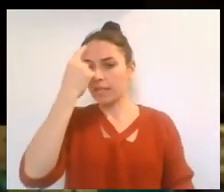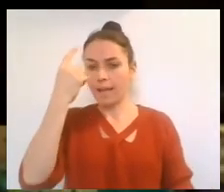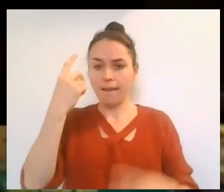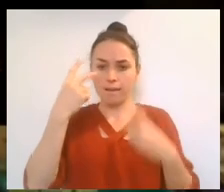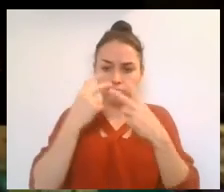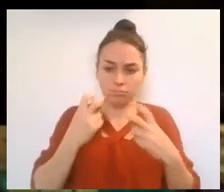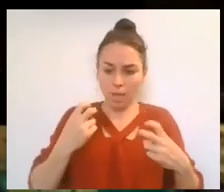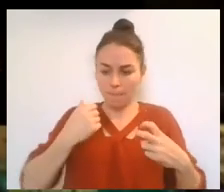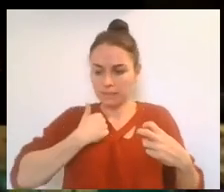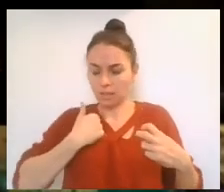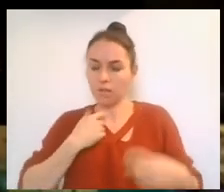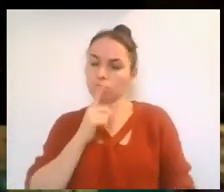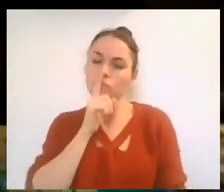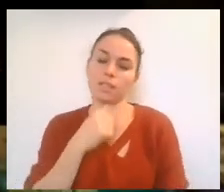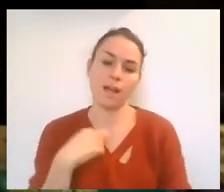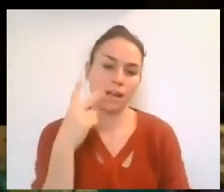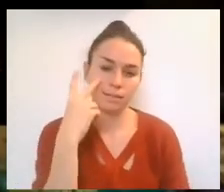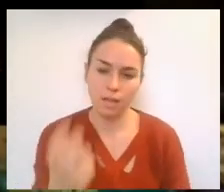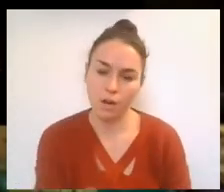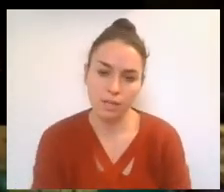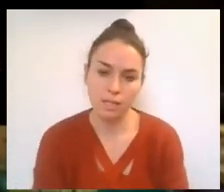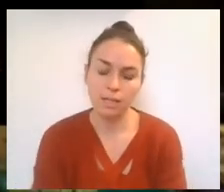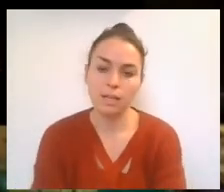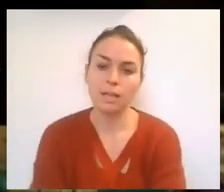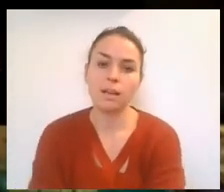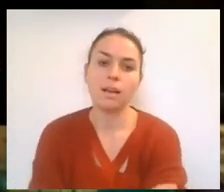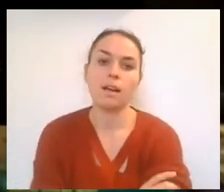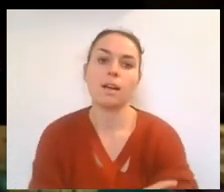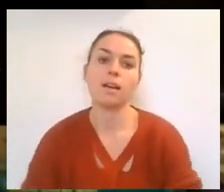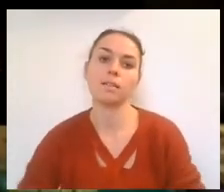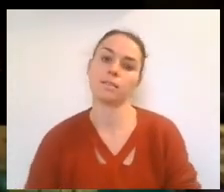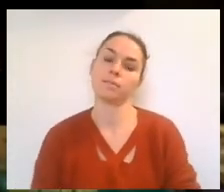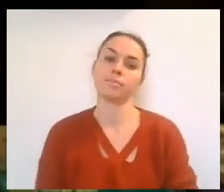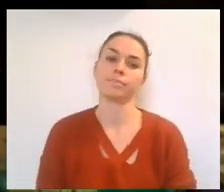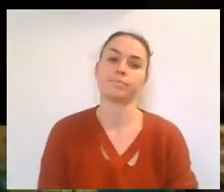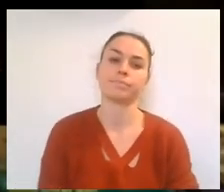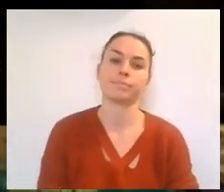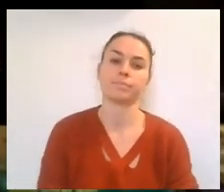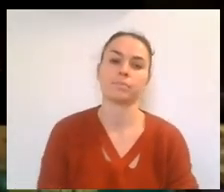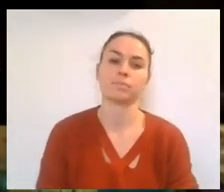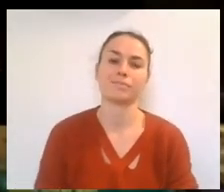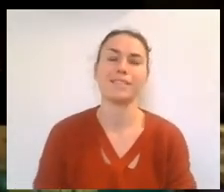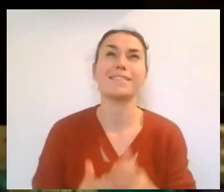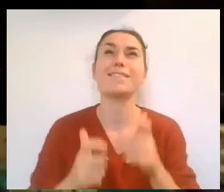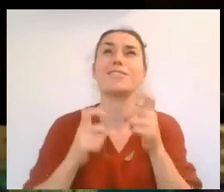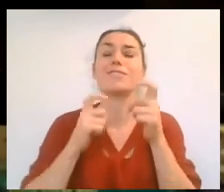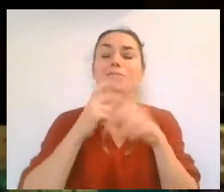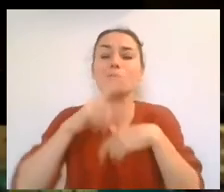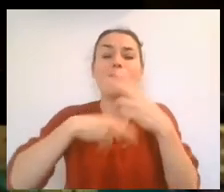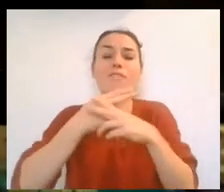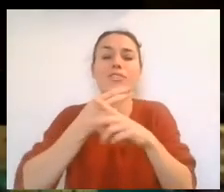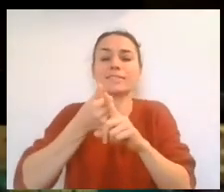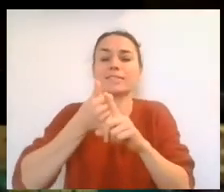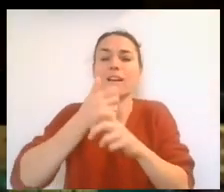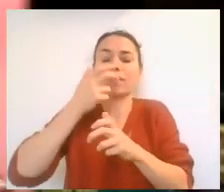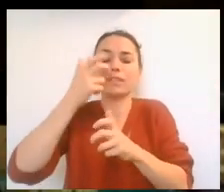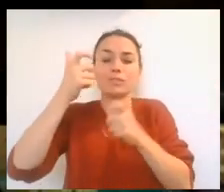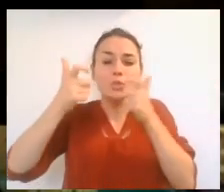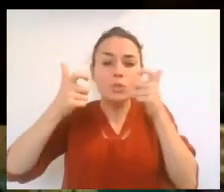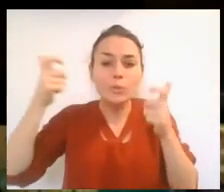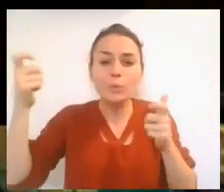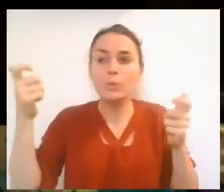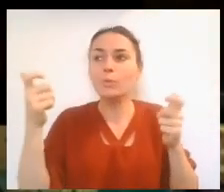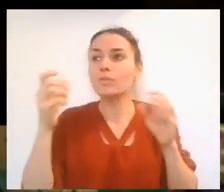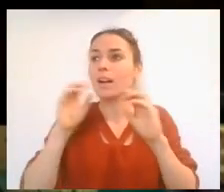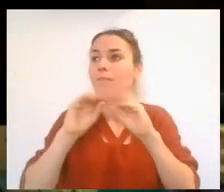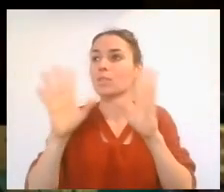I have my doubts, really, that even in a humongously large universe with